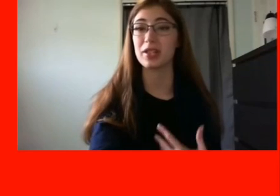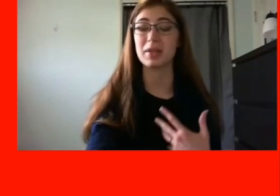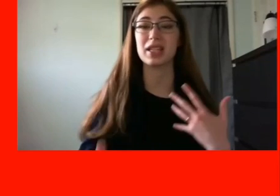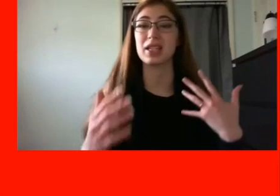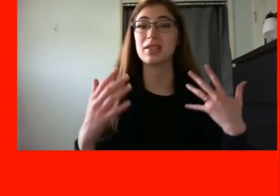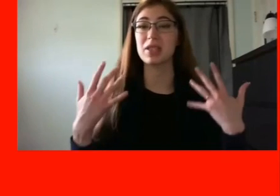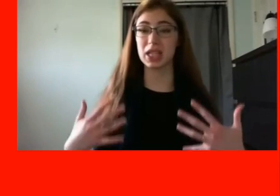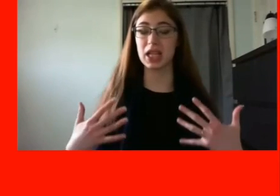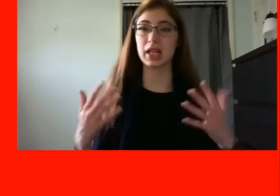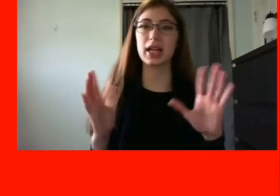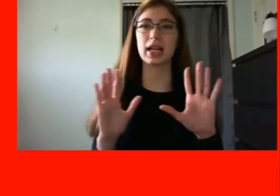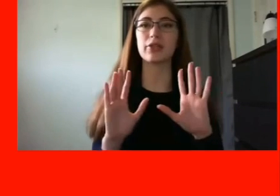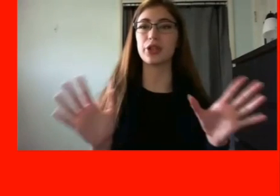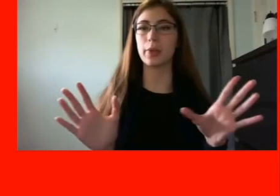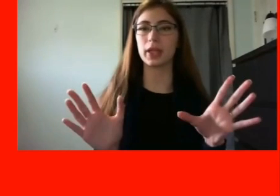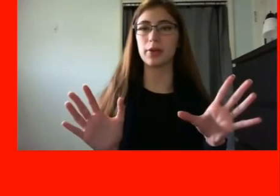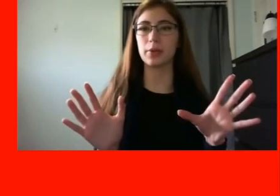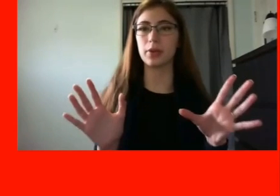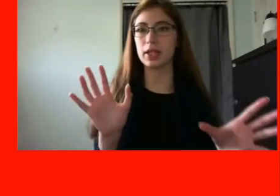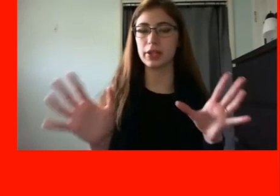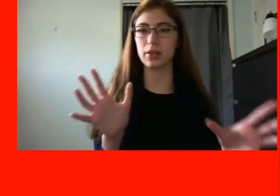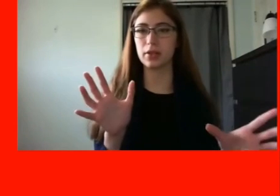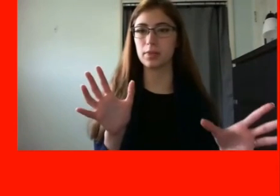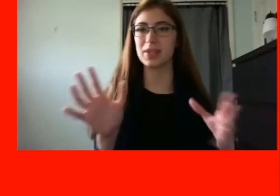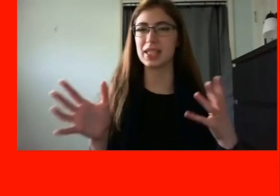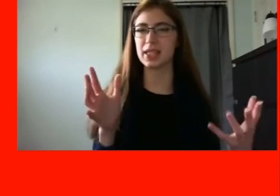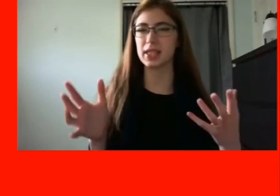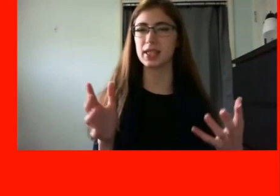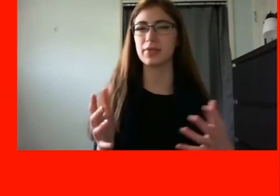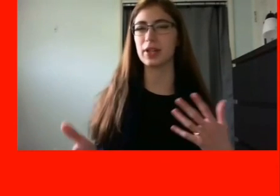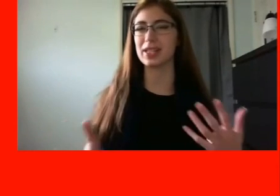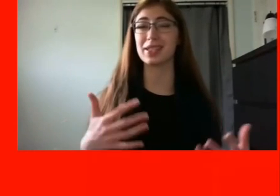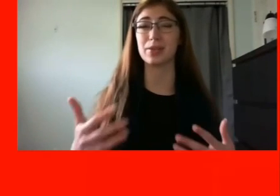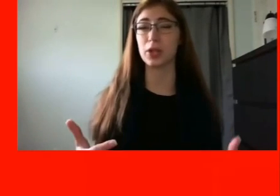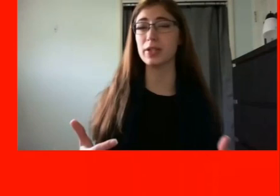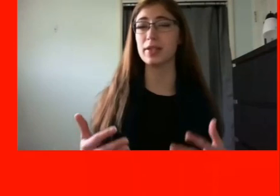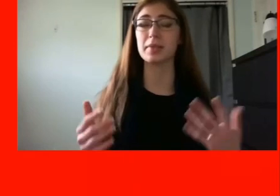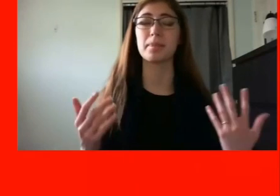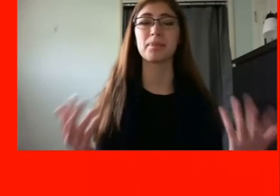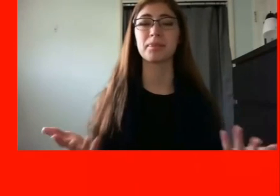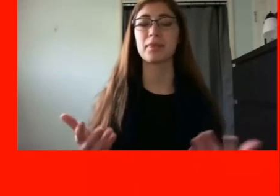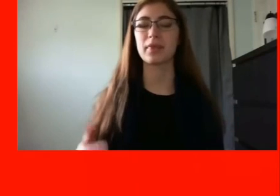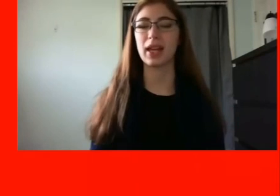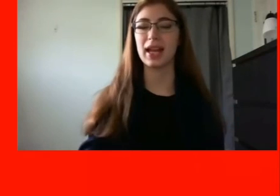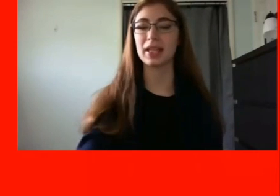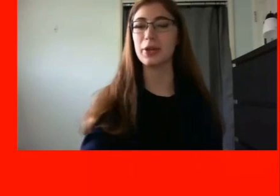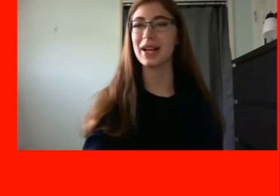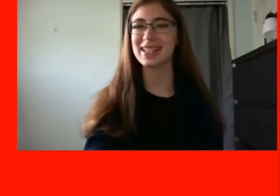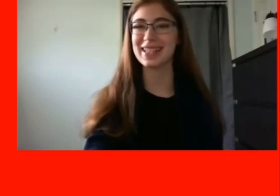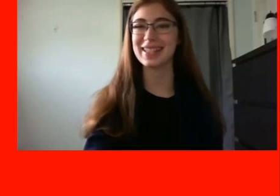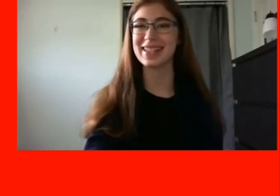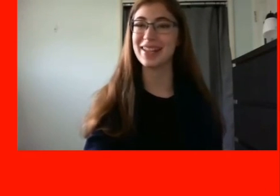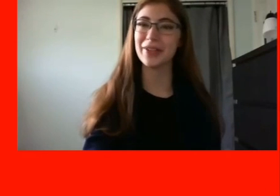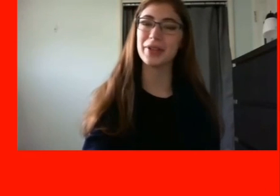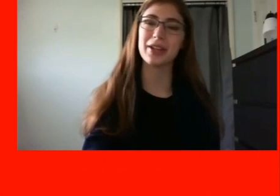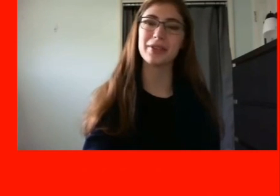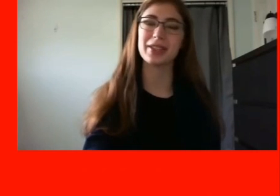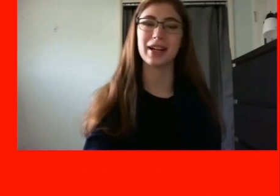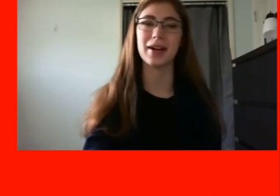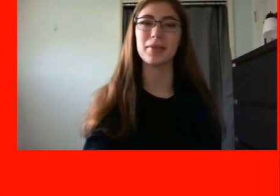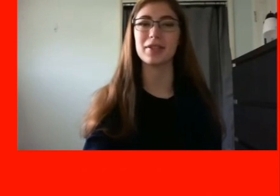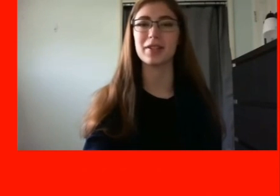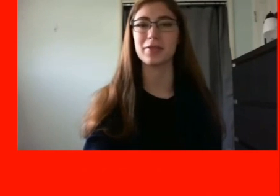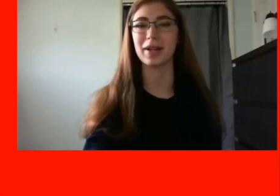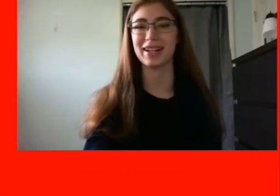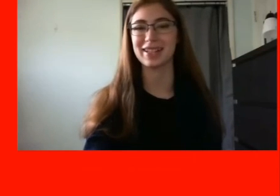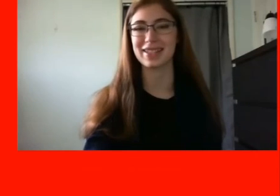just going to be sitting here and showing you each of the sentences and phrases and words. And you guys can use the other videos that are